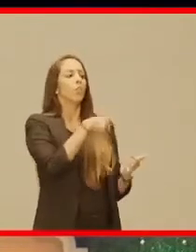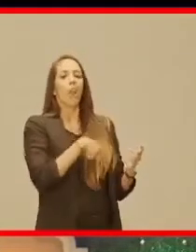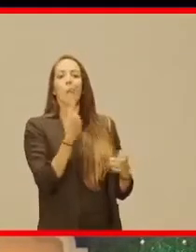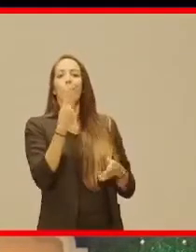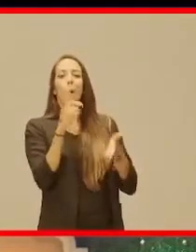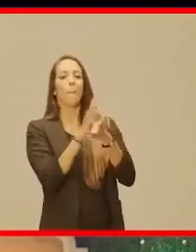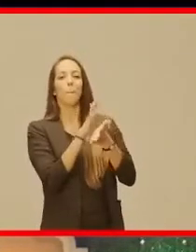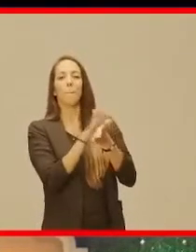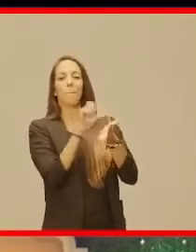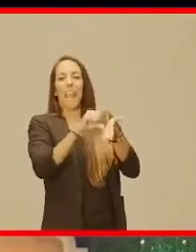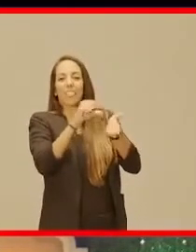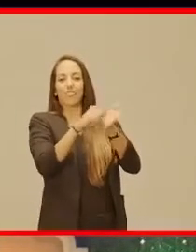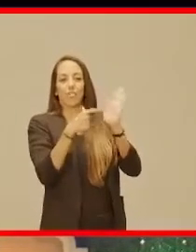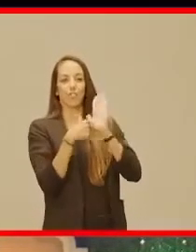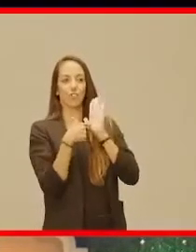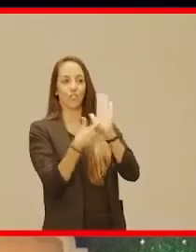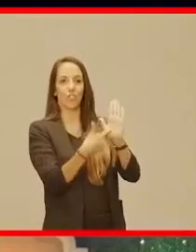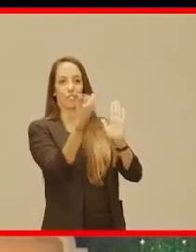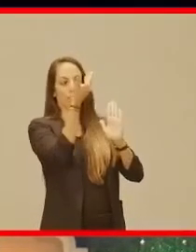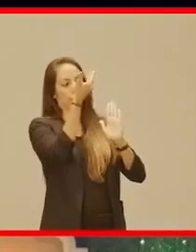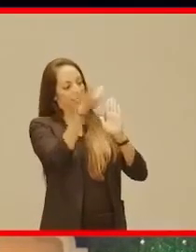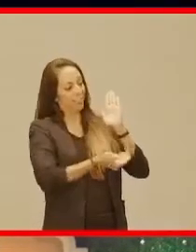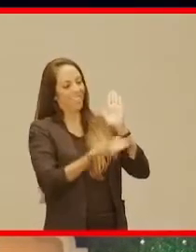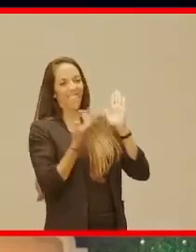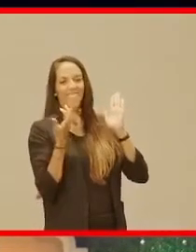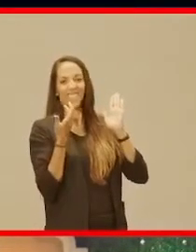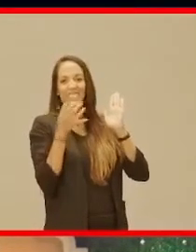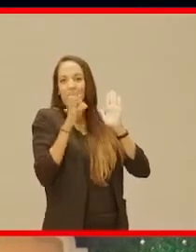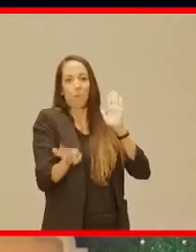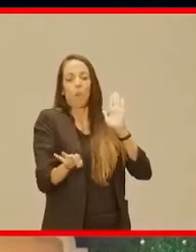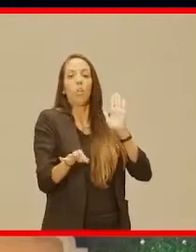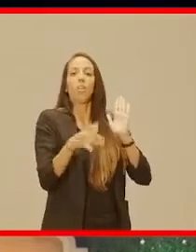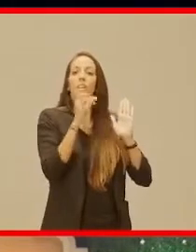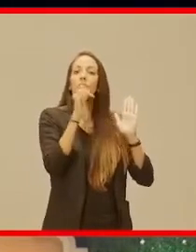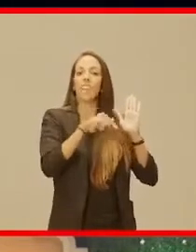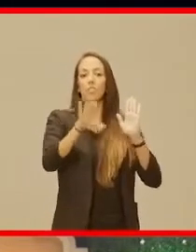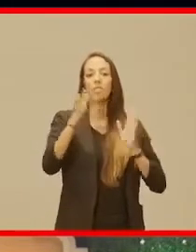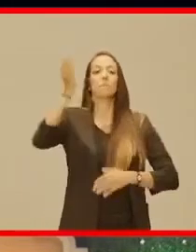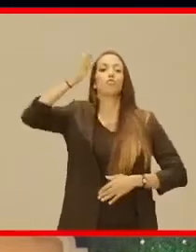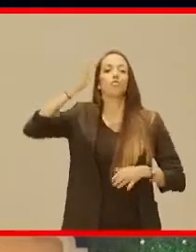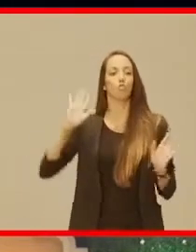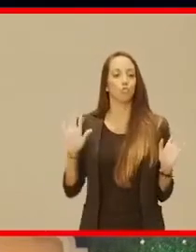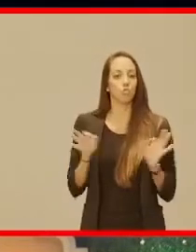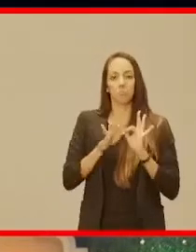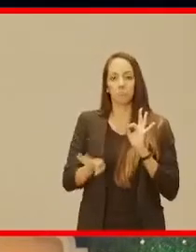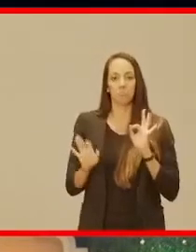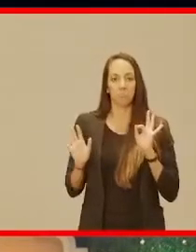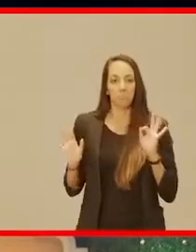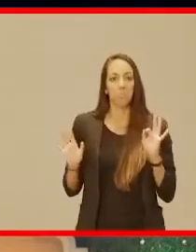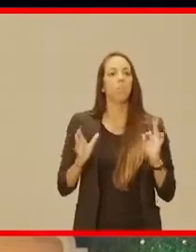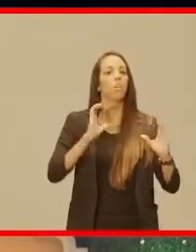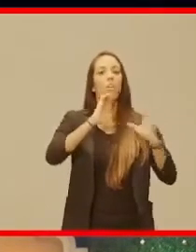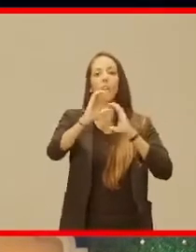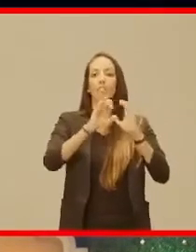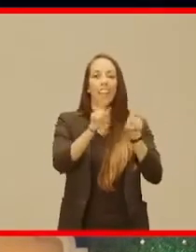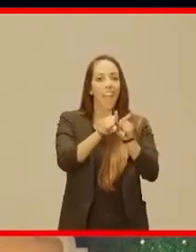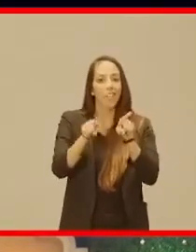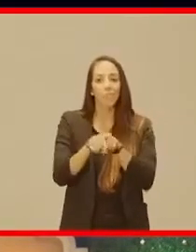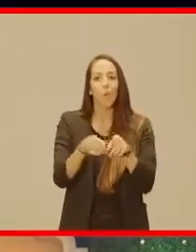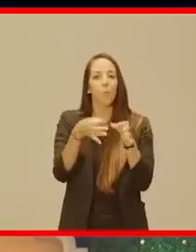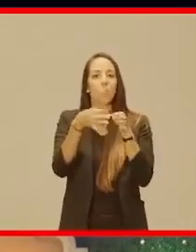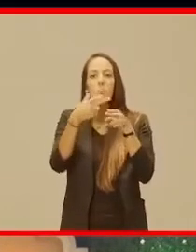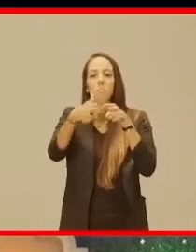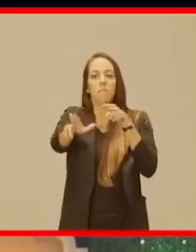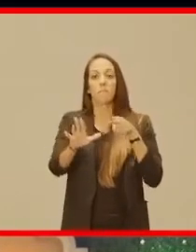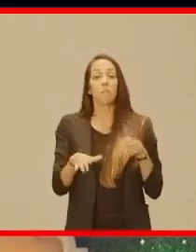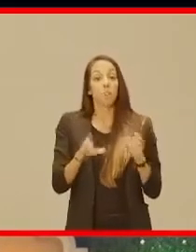call it is really important, and that's succinct, and that's kind of like your speech, your conversation as well, depending on the amount of time you have. But you can